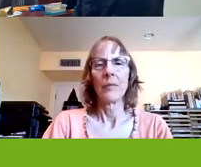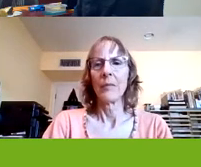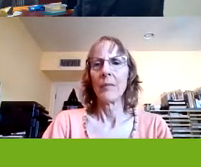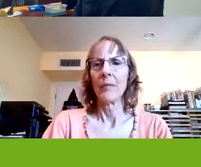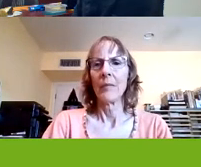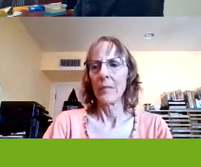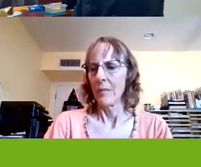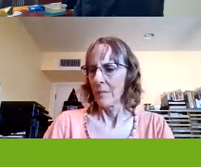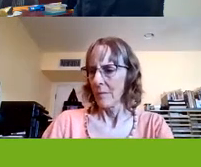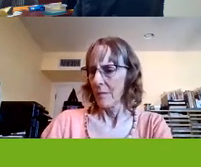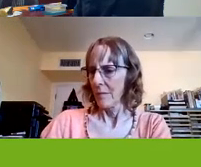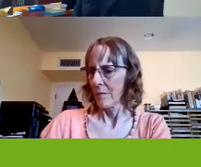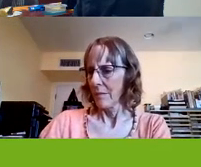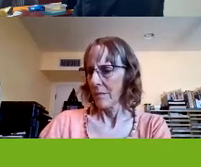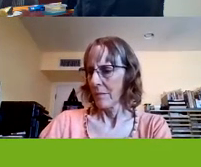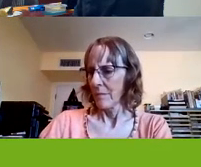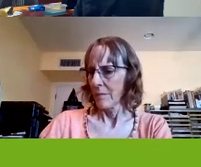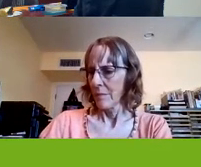thoughts around the TAR Continuum?